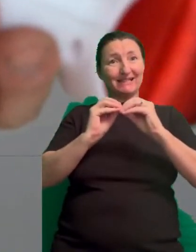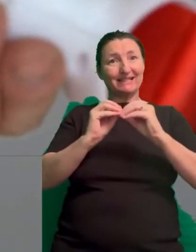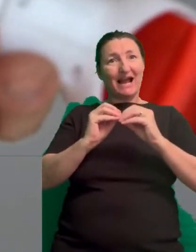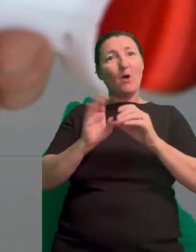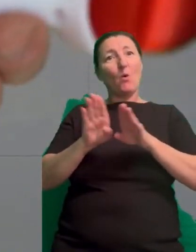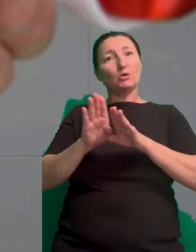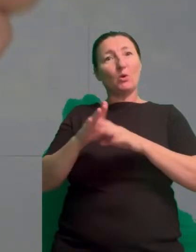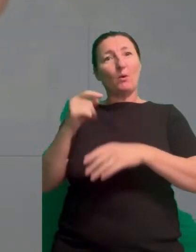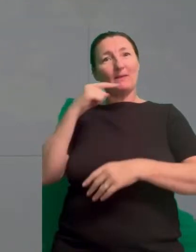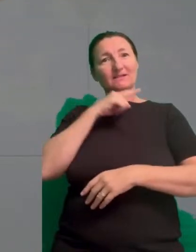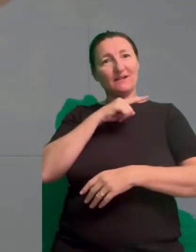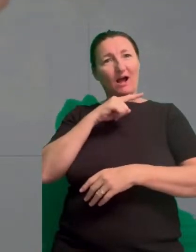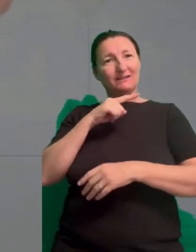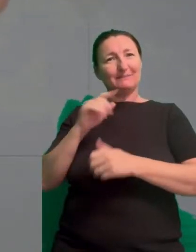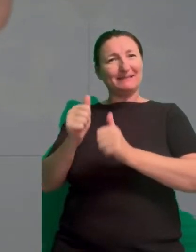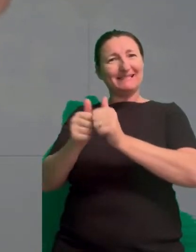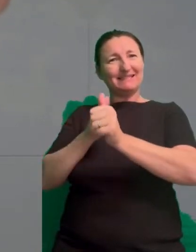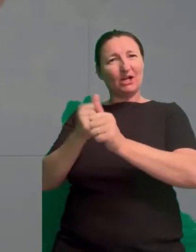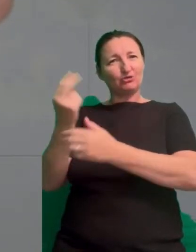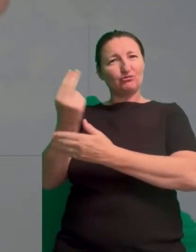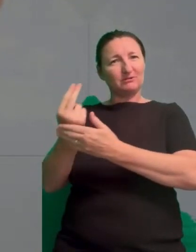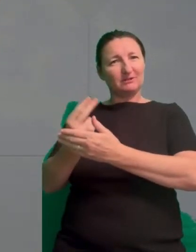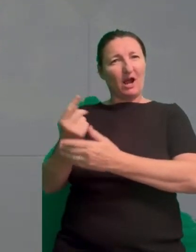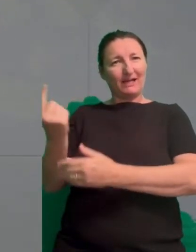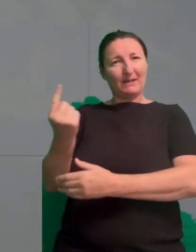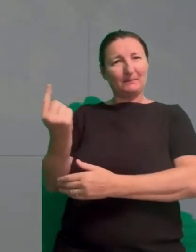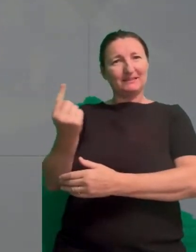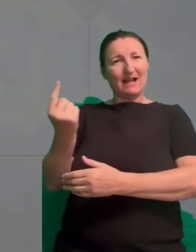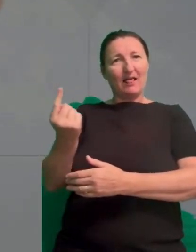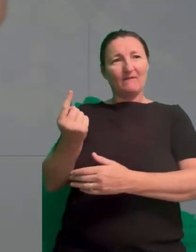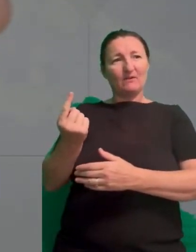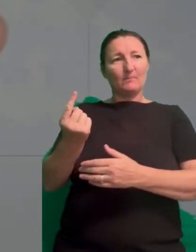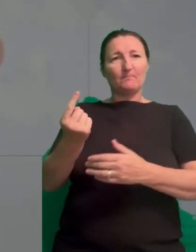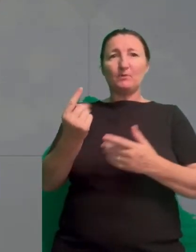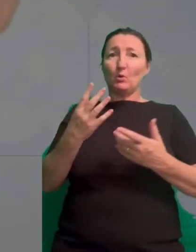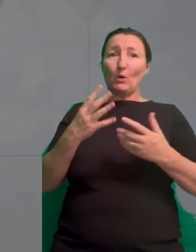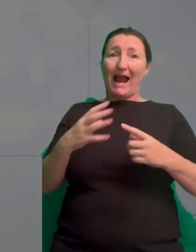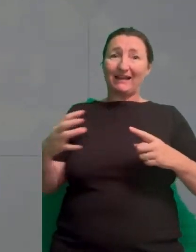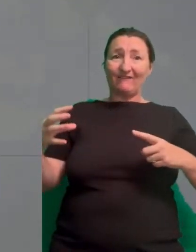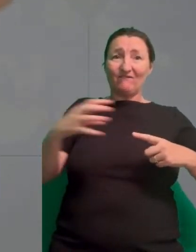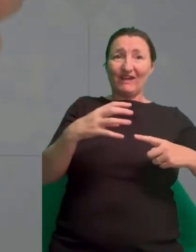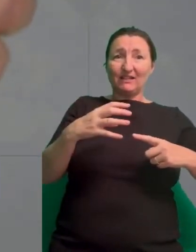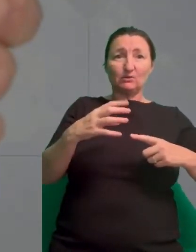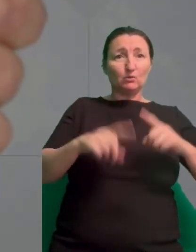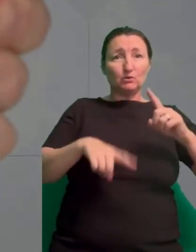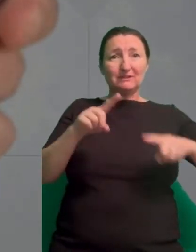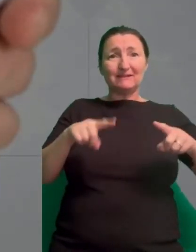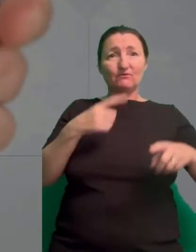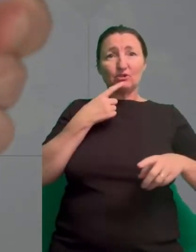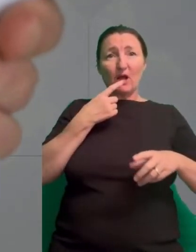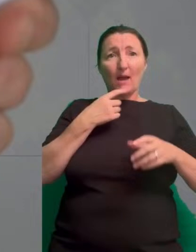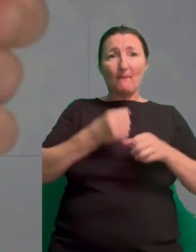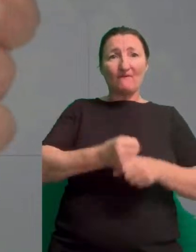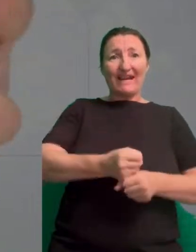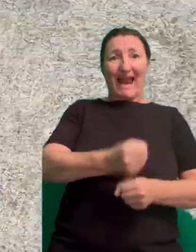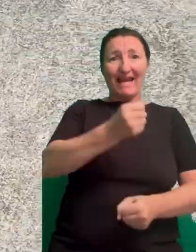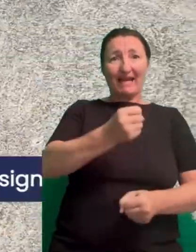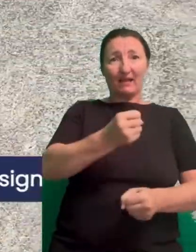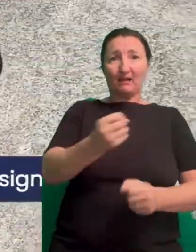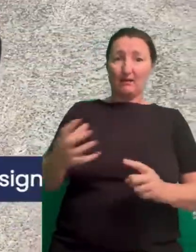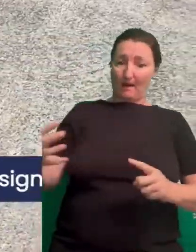design trained son, Rowan, to be fitted to as many different types of canes as are on the